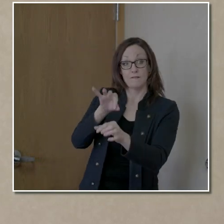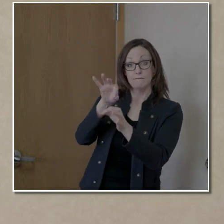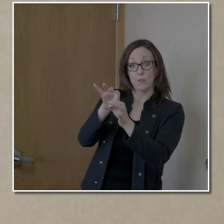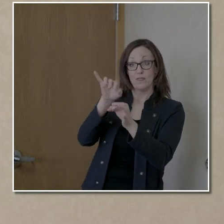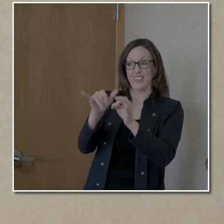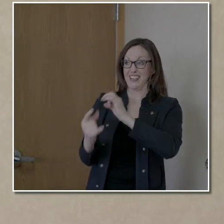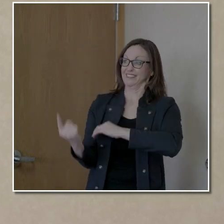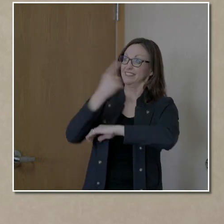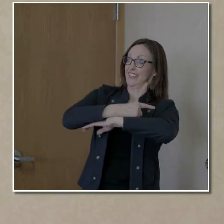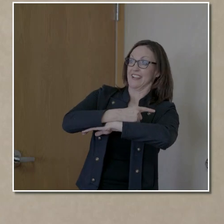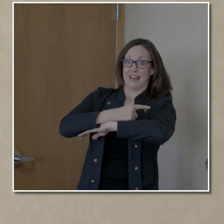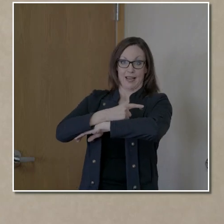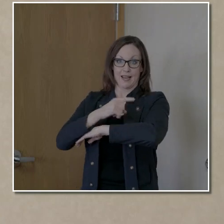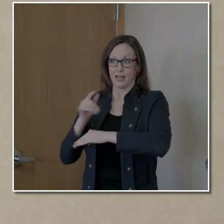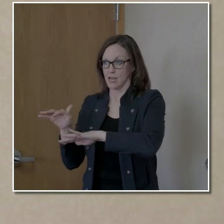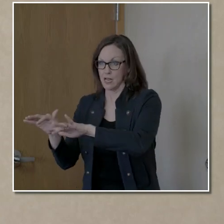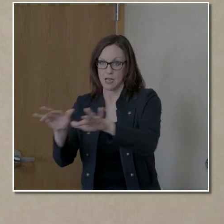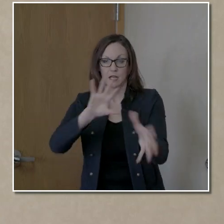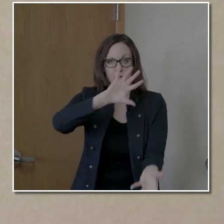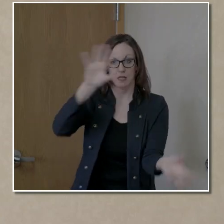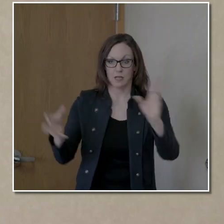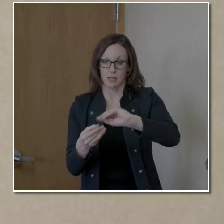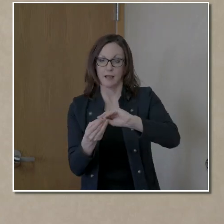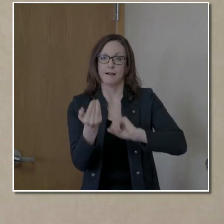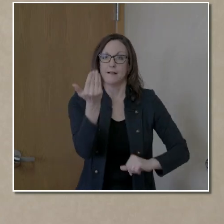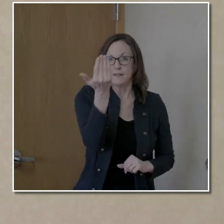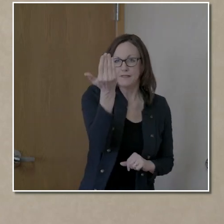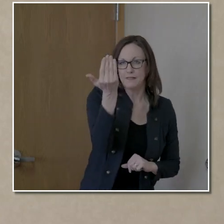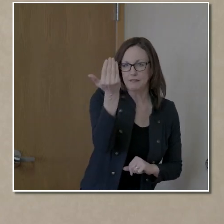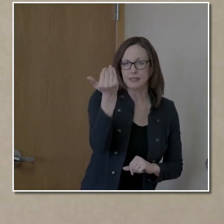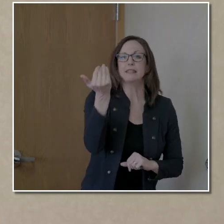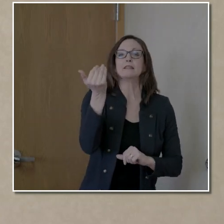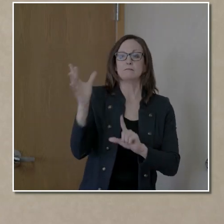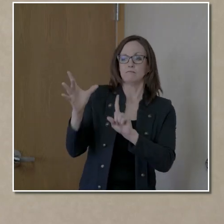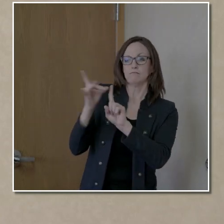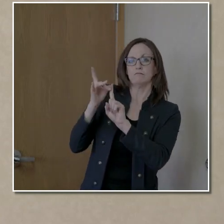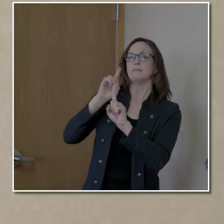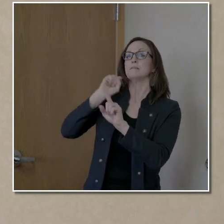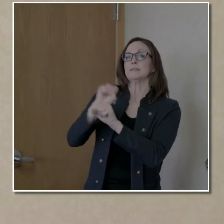too. So I hope that answers your question.